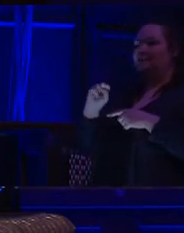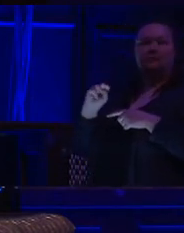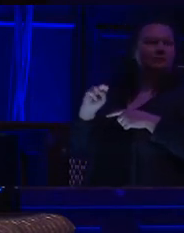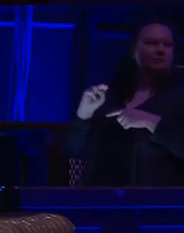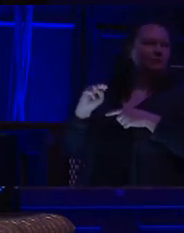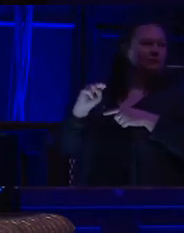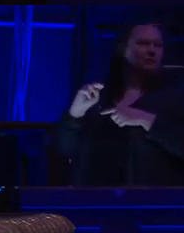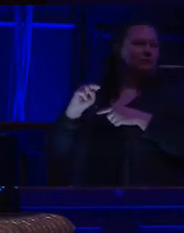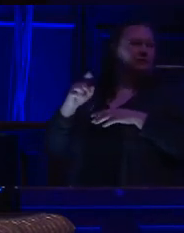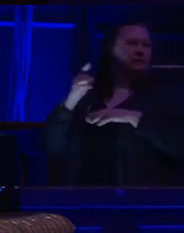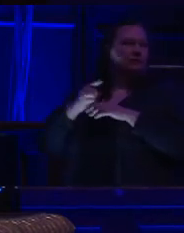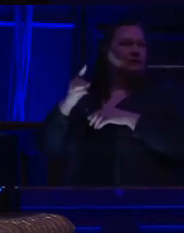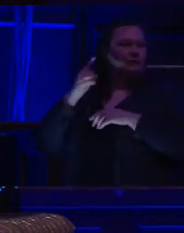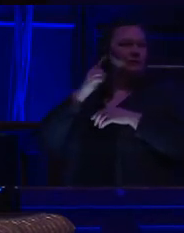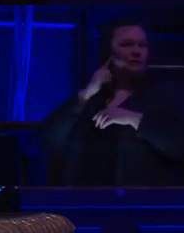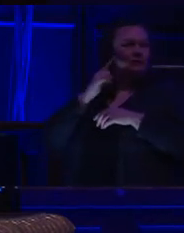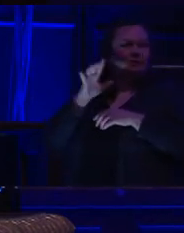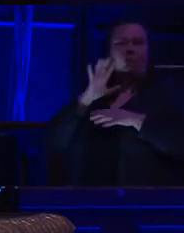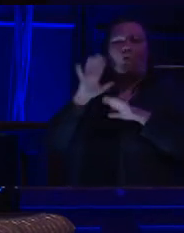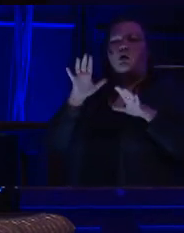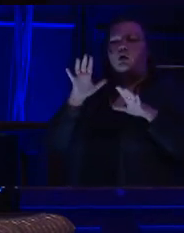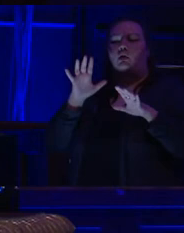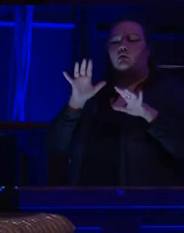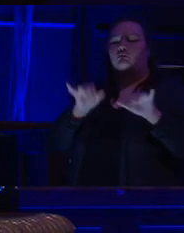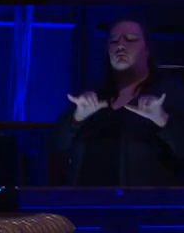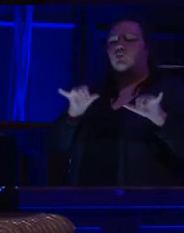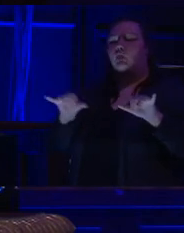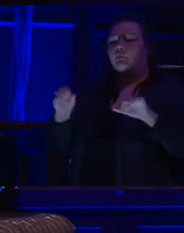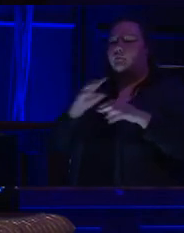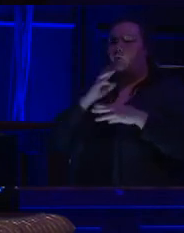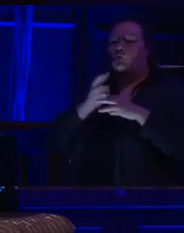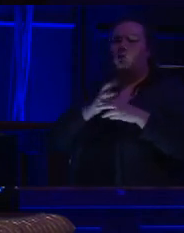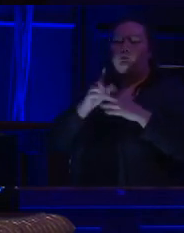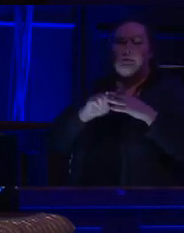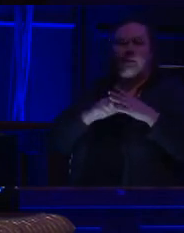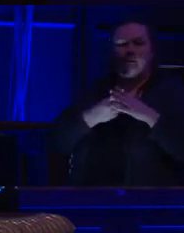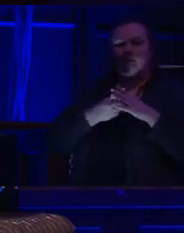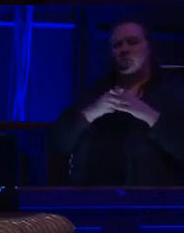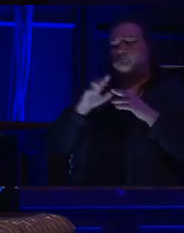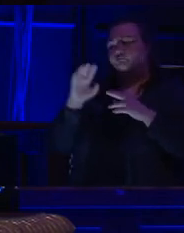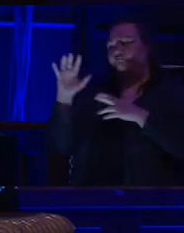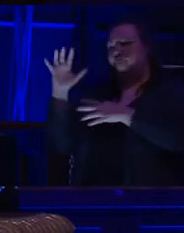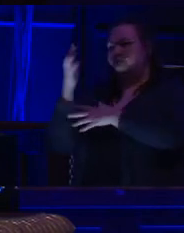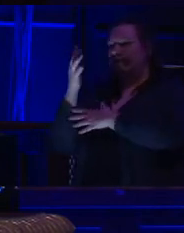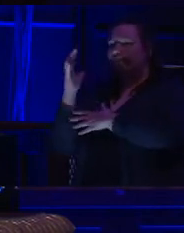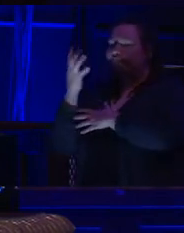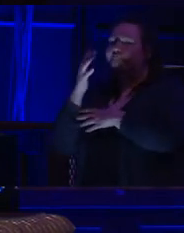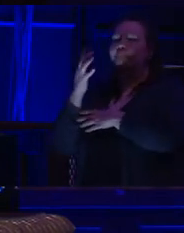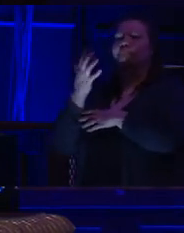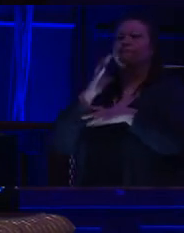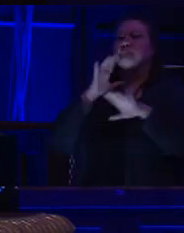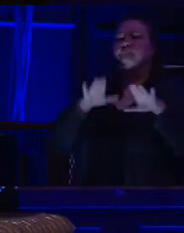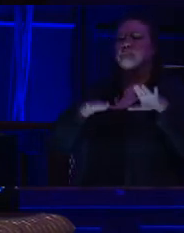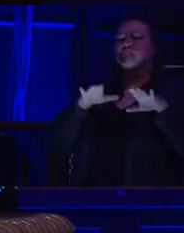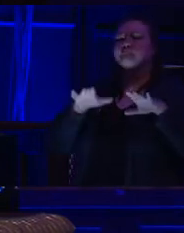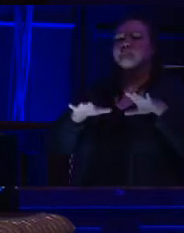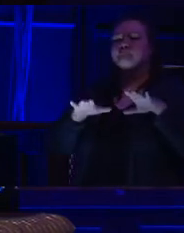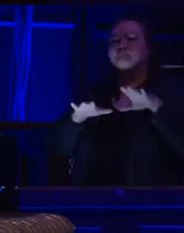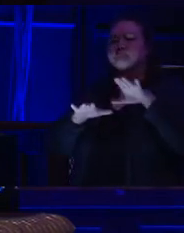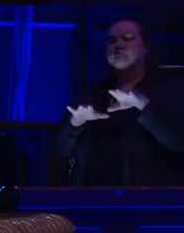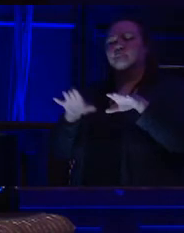Daily, here go the rhythms of our world again. Magnolia branch, sneaker on